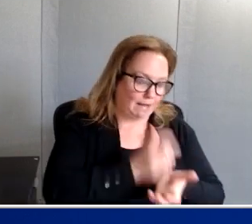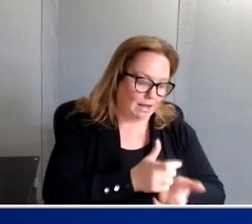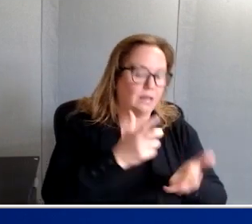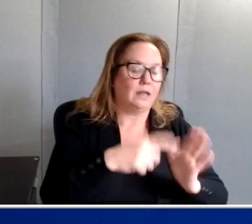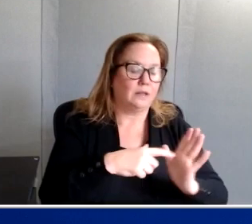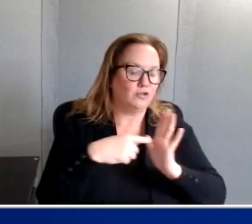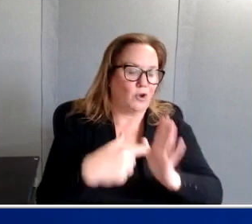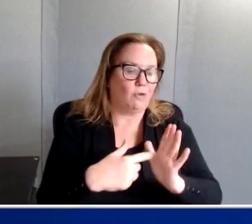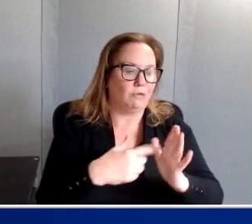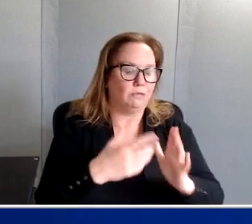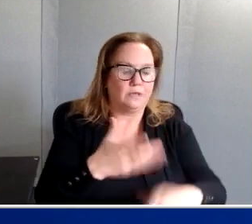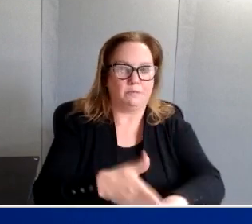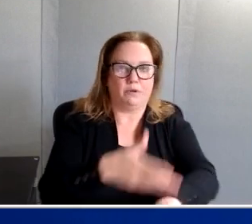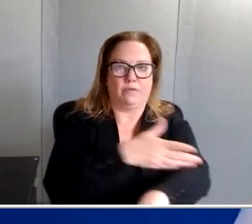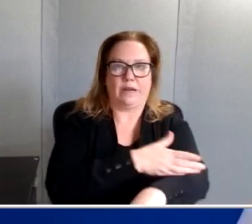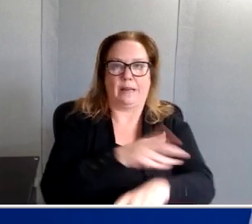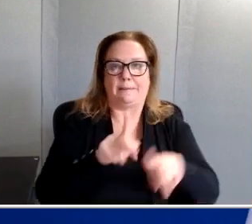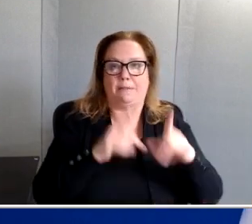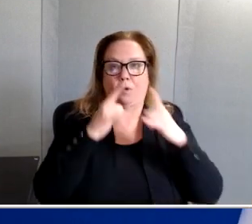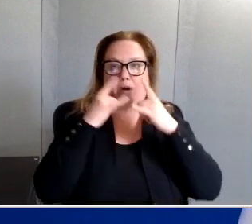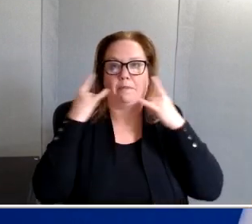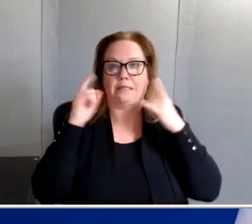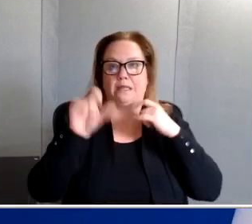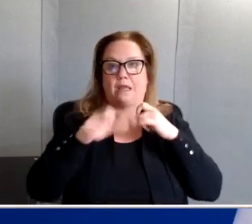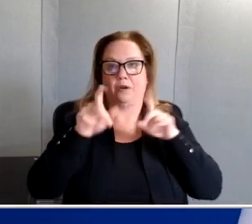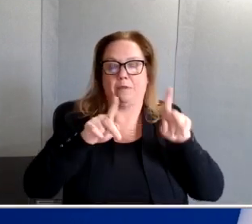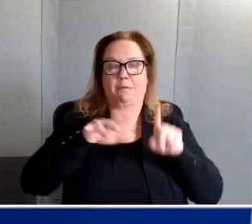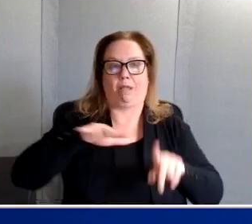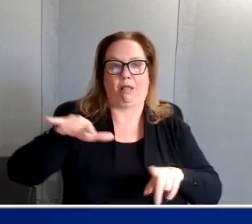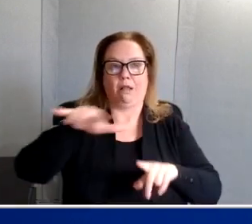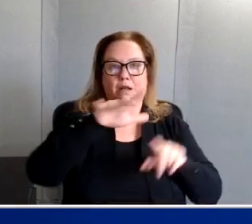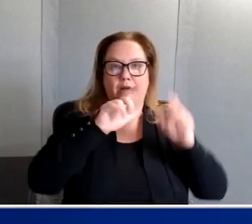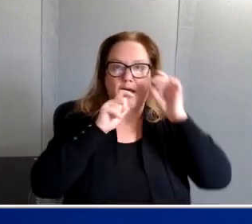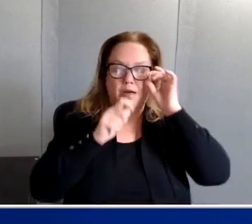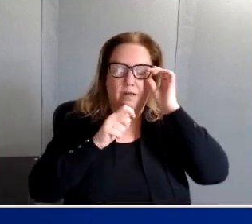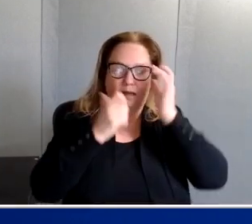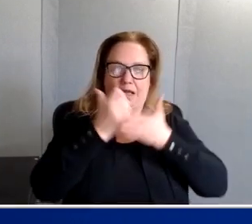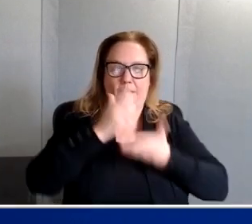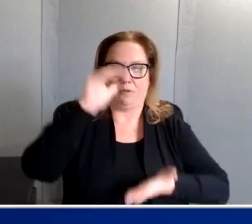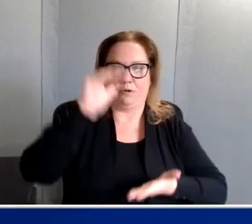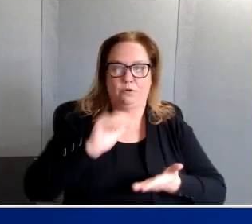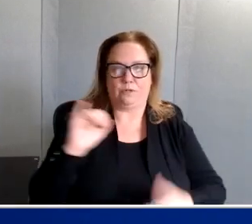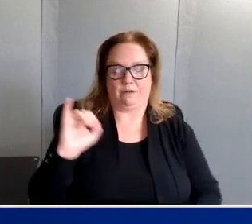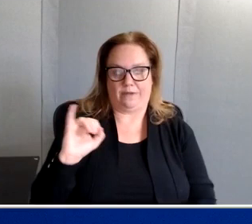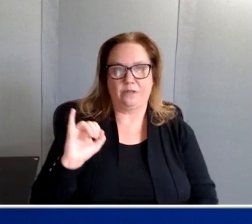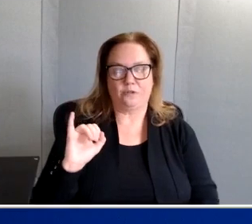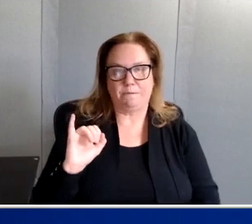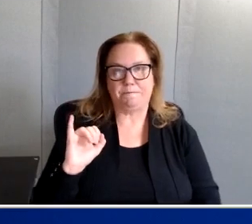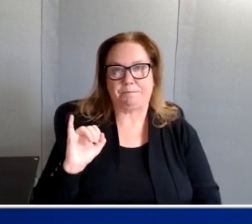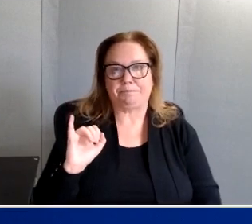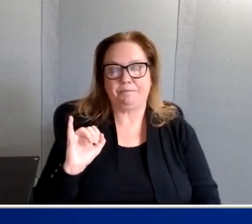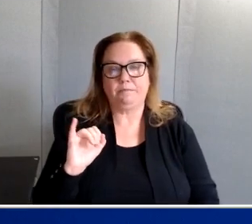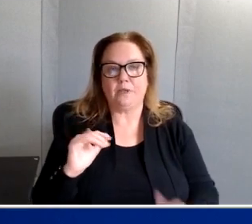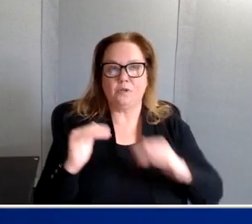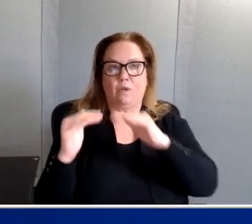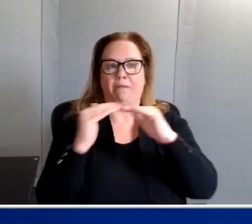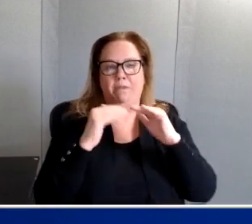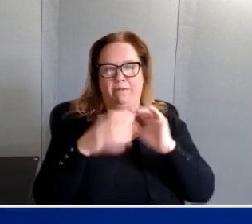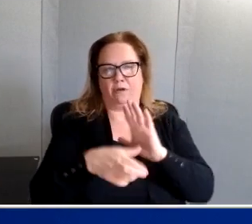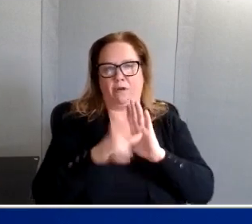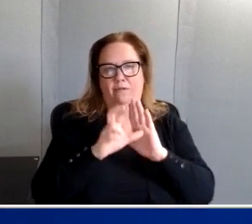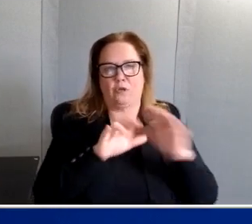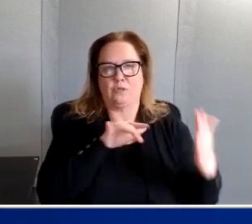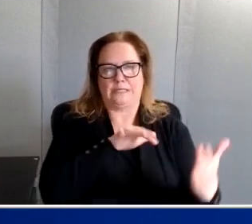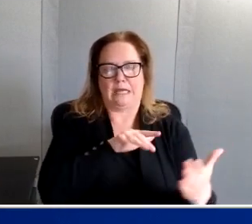people who were just wearing a mask when other people around them weren't did help reduce infection. So we have very good peer-reviewed studies to support the use